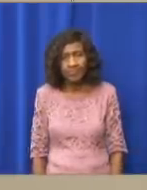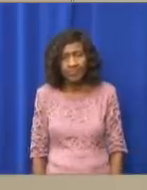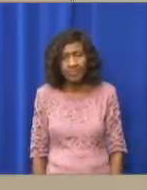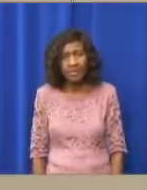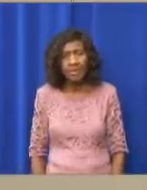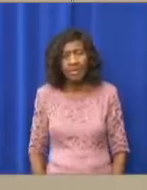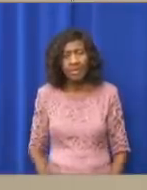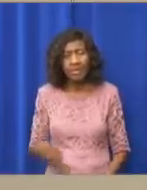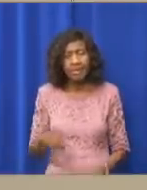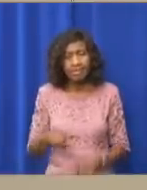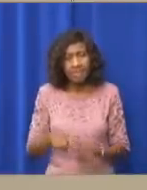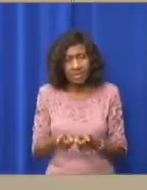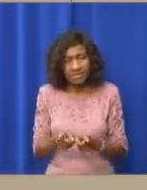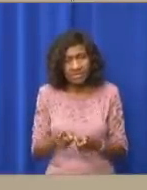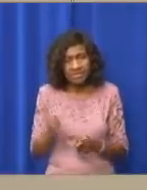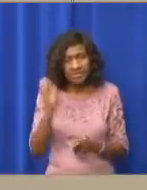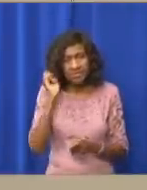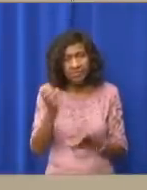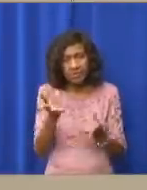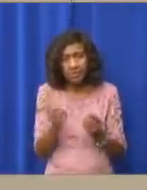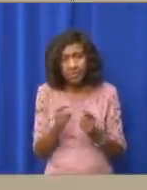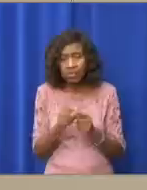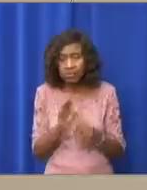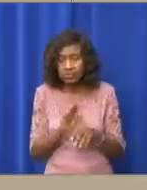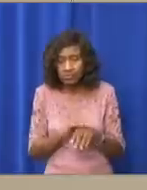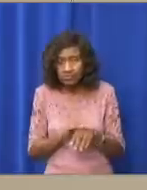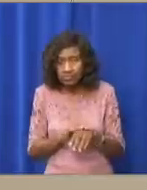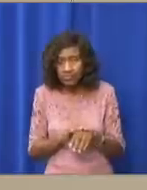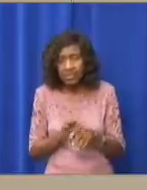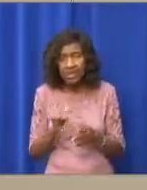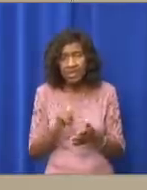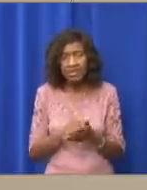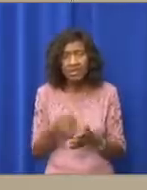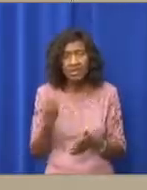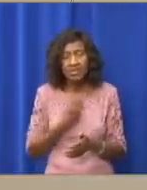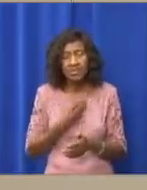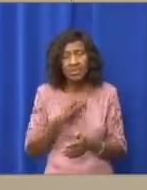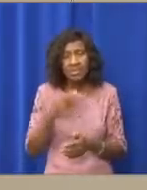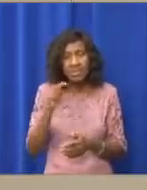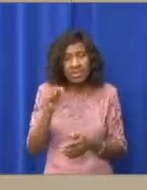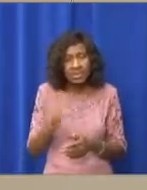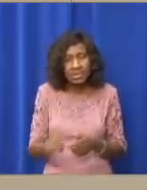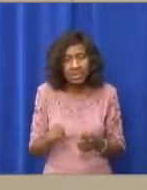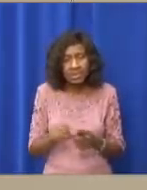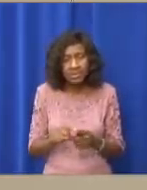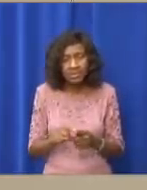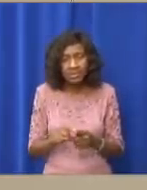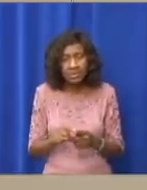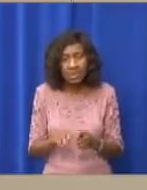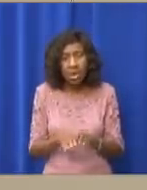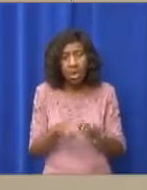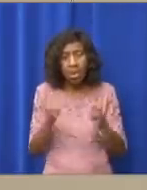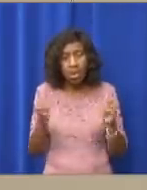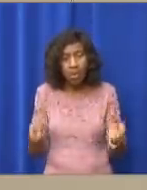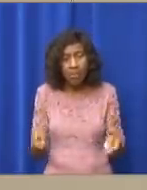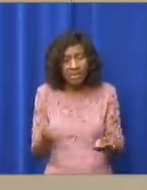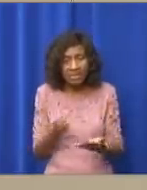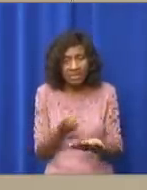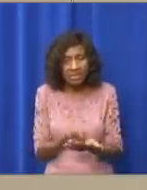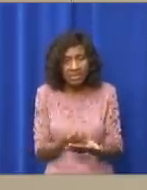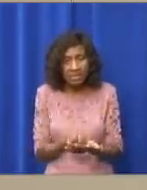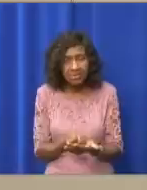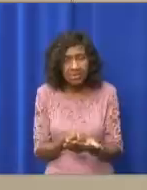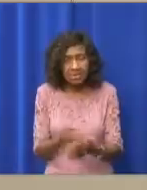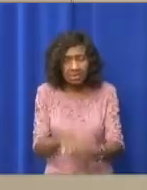But I want to caution that we do need to reopen the economy slowly, as we are doing.